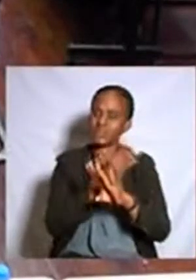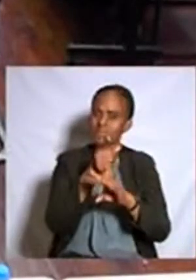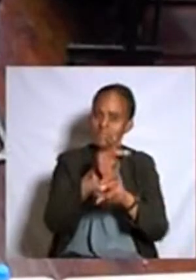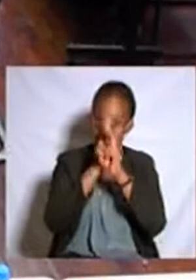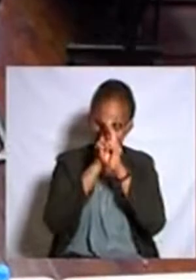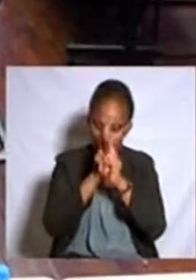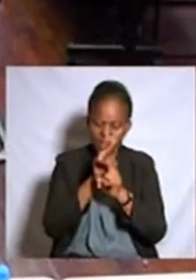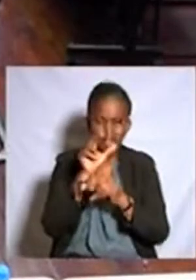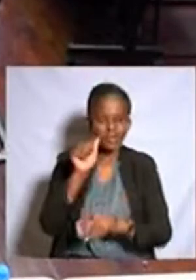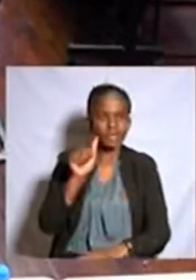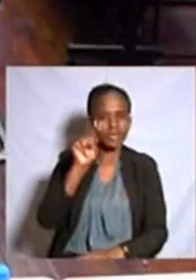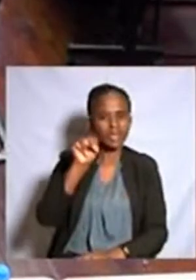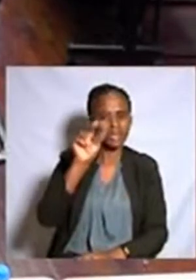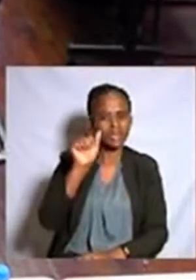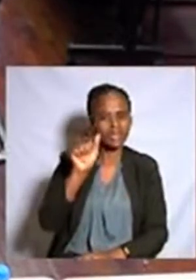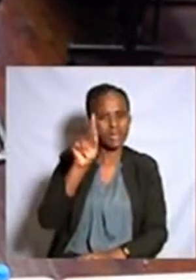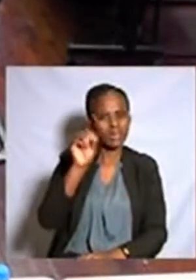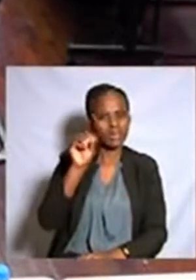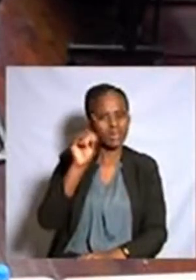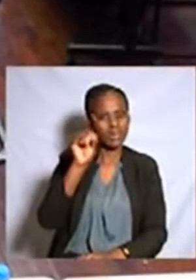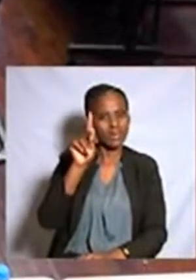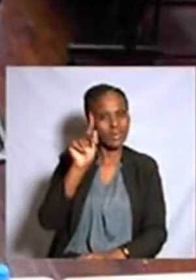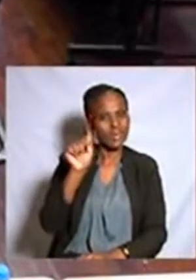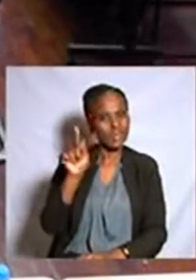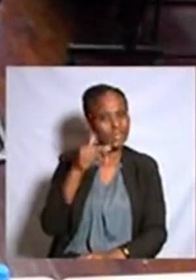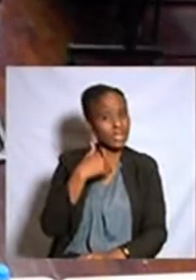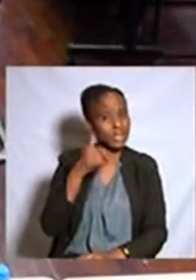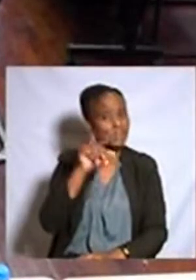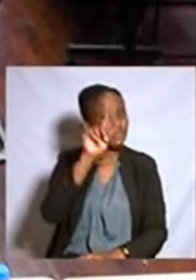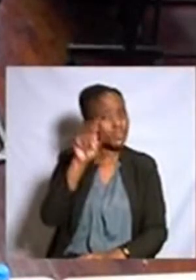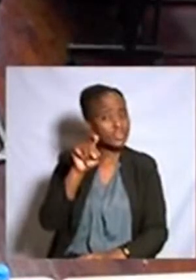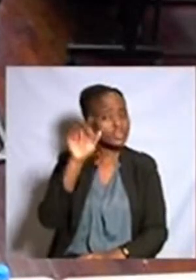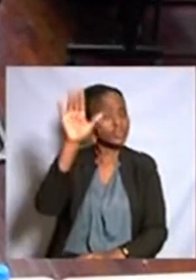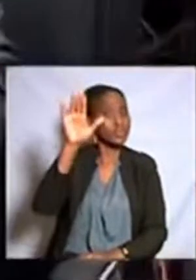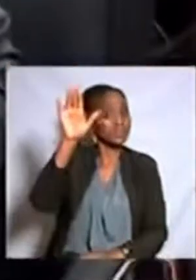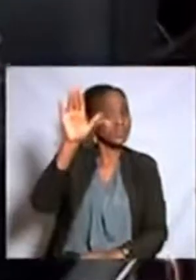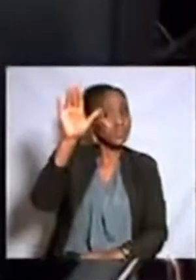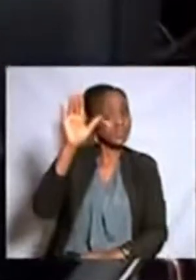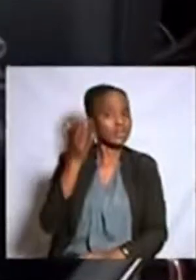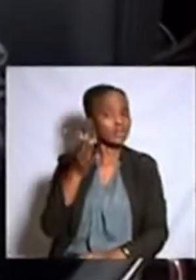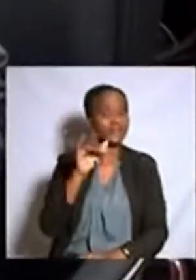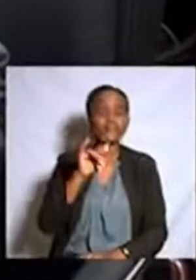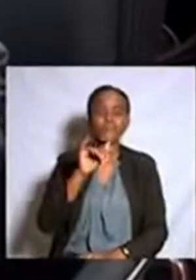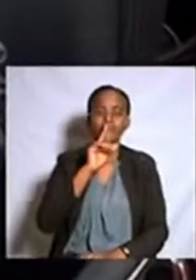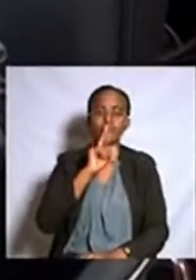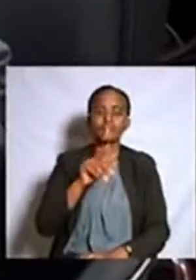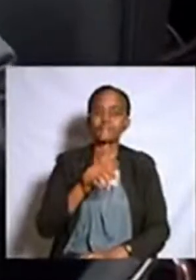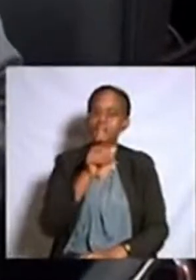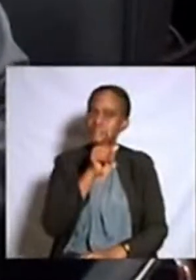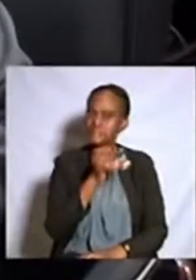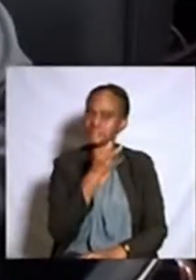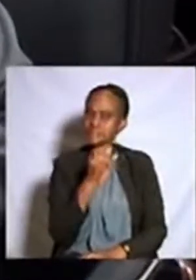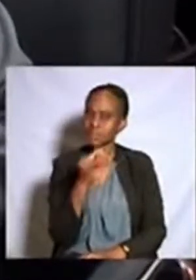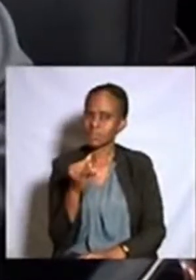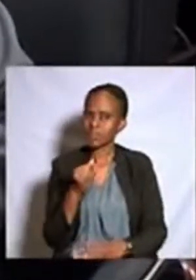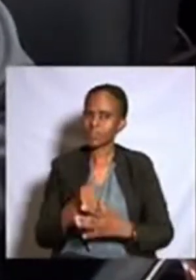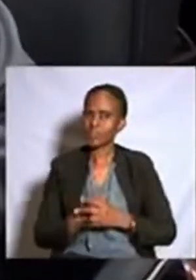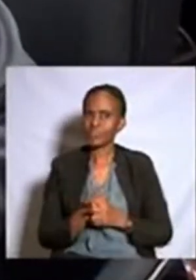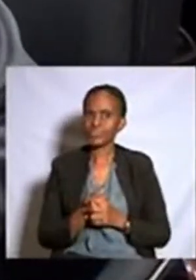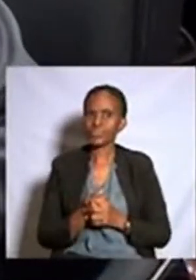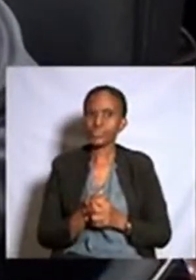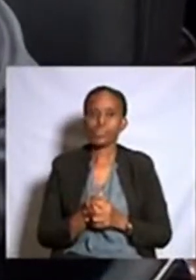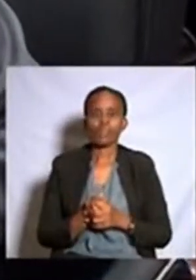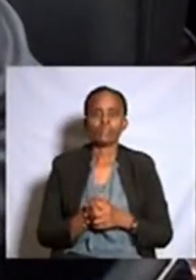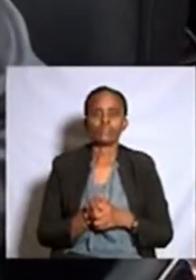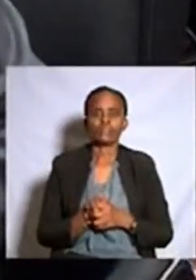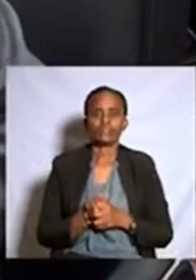Nakoka, you had a burning issue. A rider on this issue, Chair,